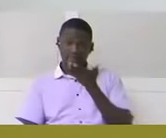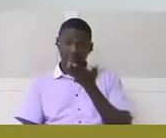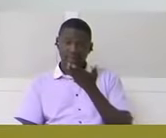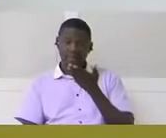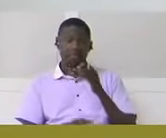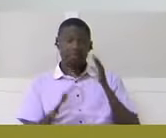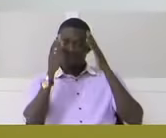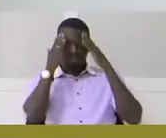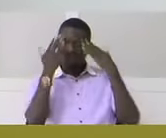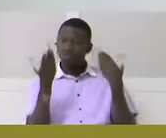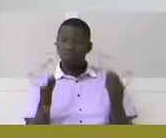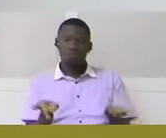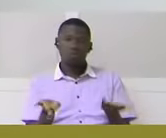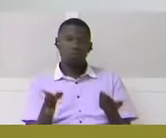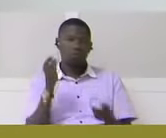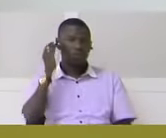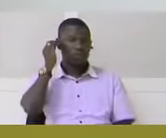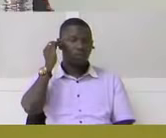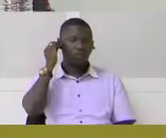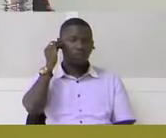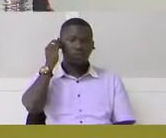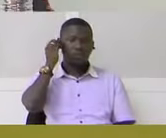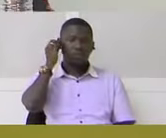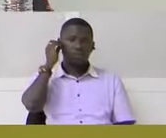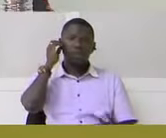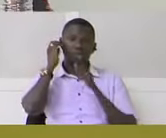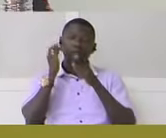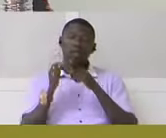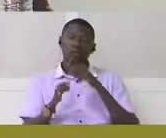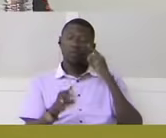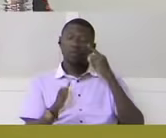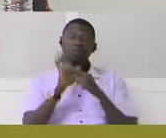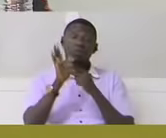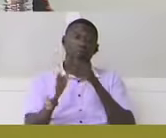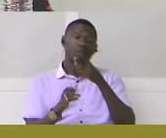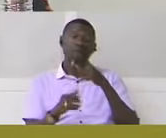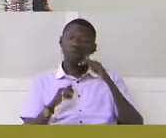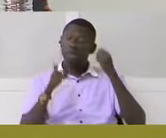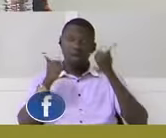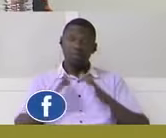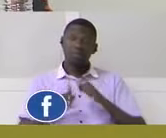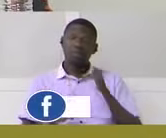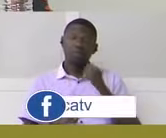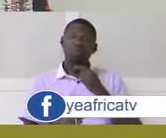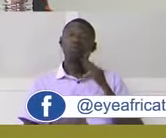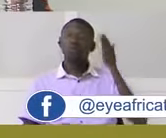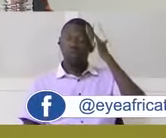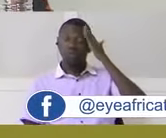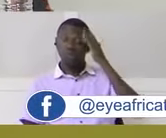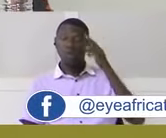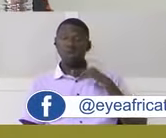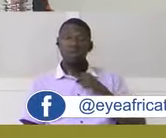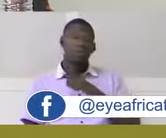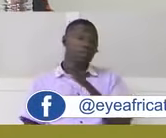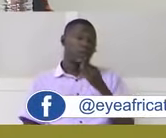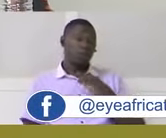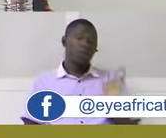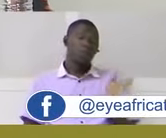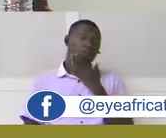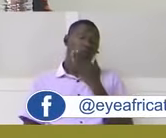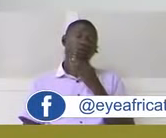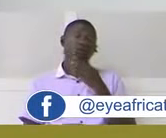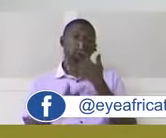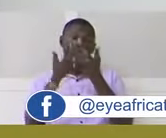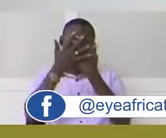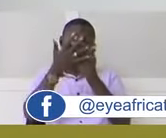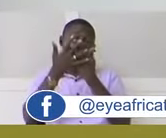aware of that. Mo kala muda. And that shows it didn't happen because you were aware that they went to mile 2. Wala ne ko wo ya itandi le ko wo